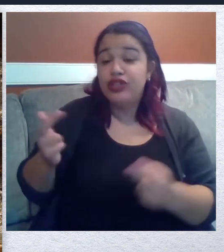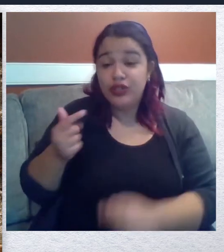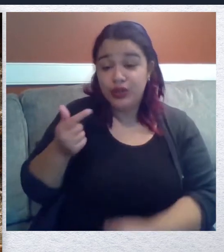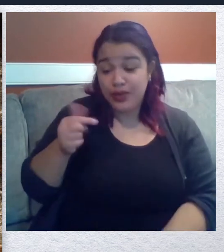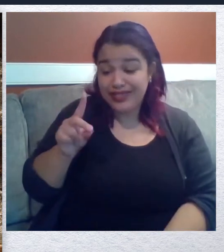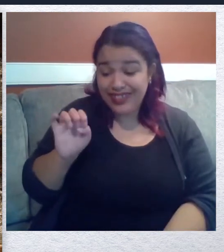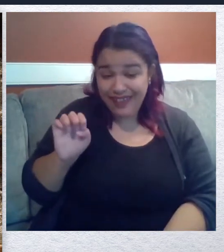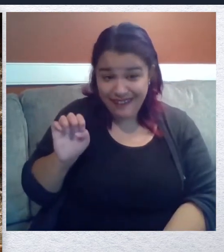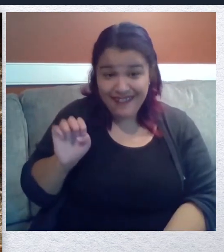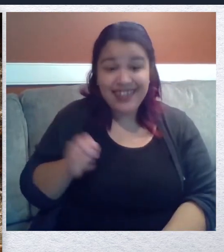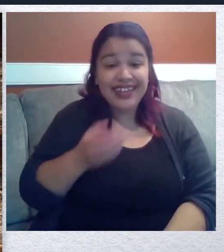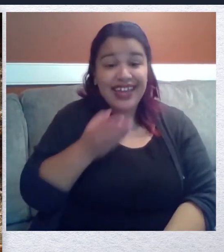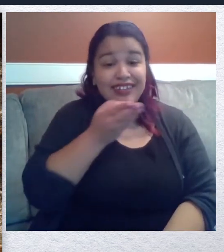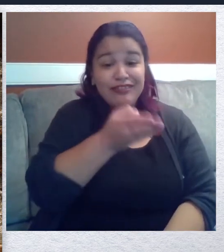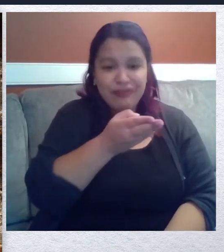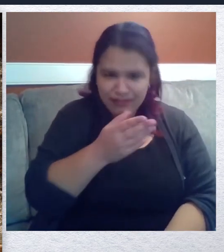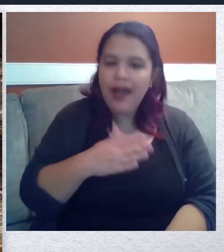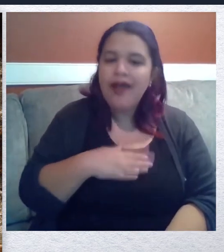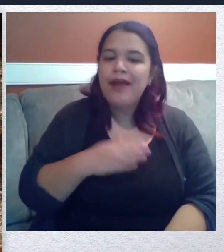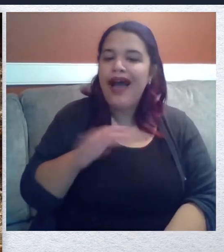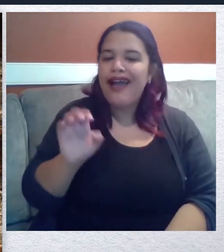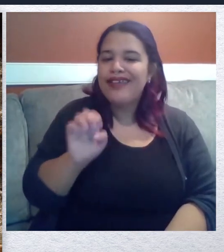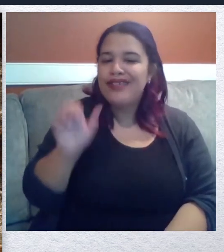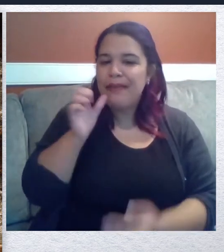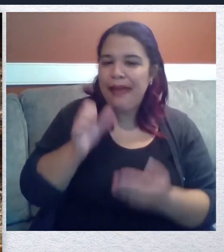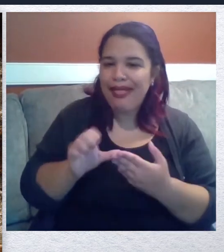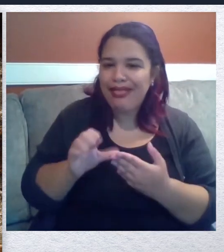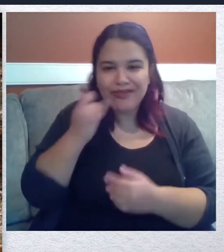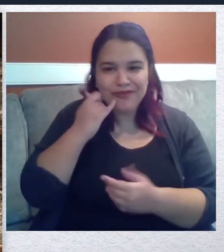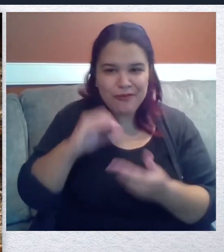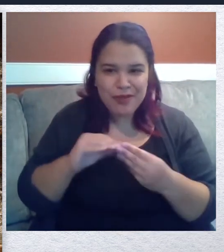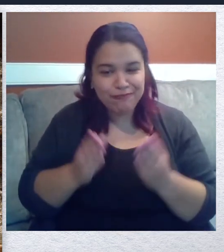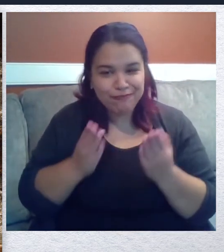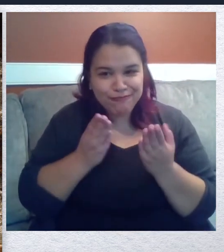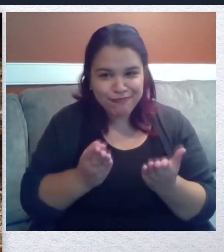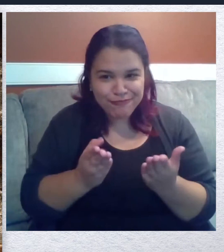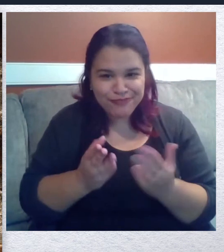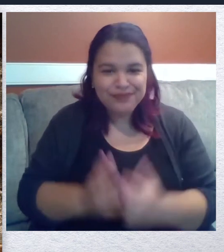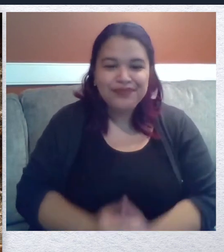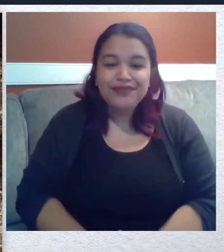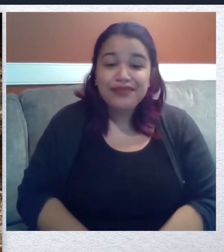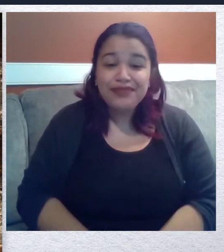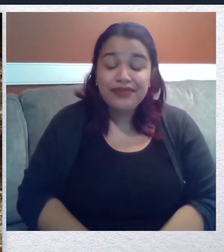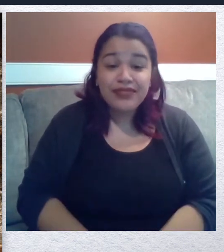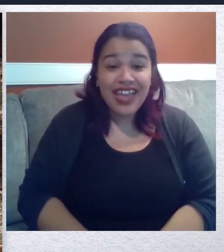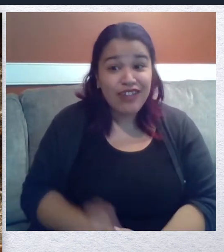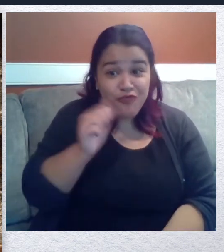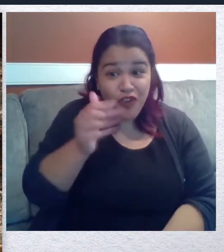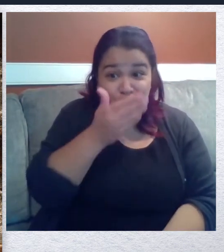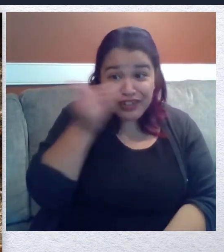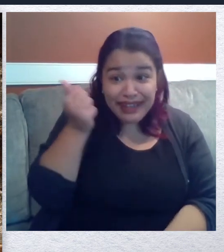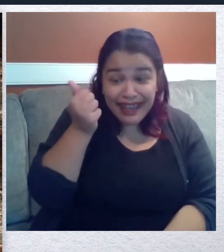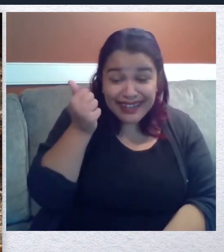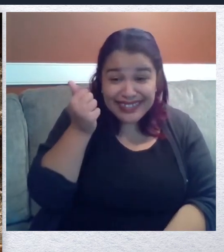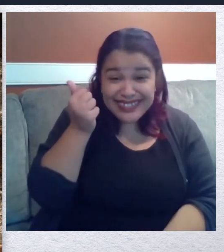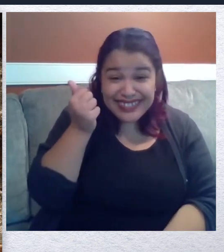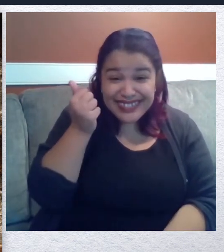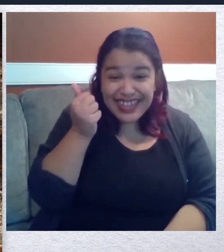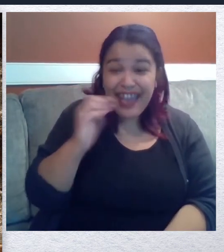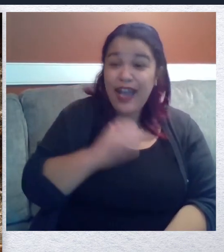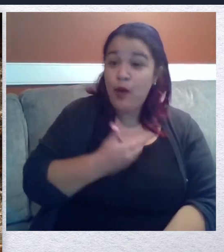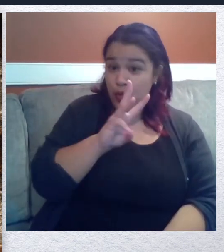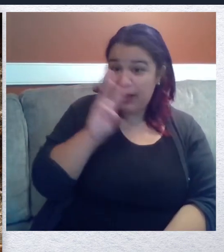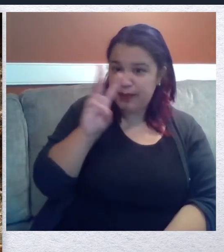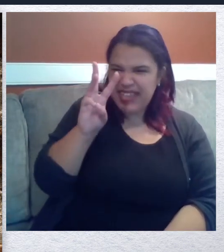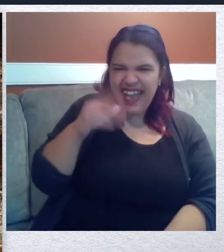PowerPoint. Also, please remember to complete the questionnaire found on our website where you access this